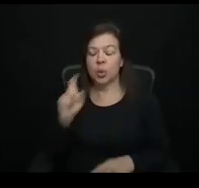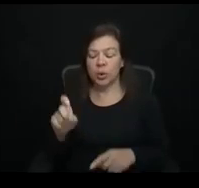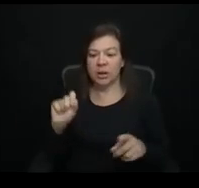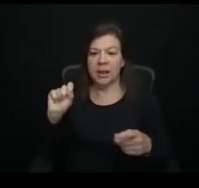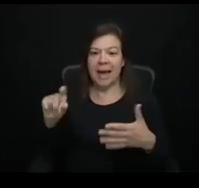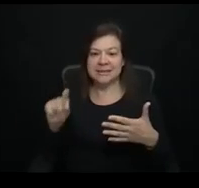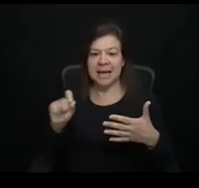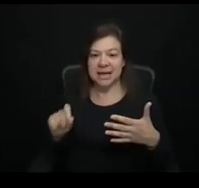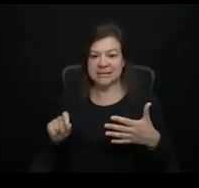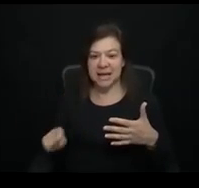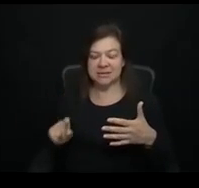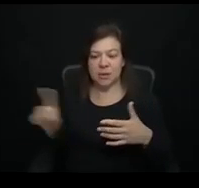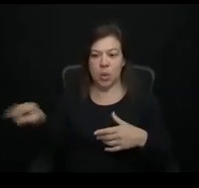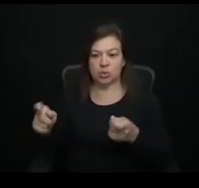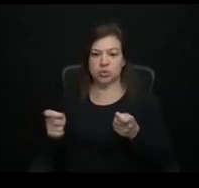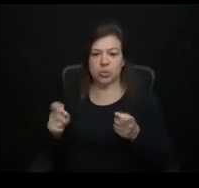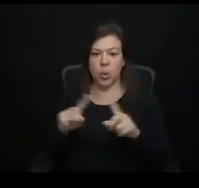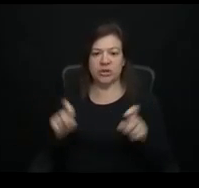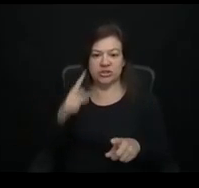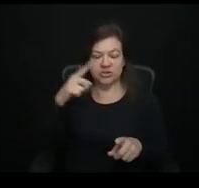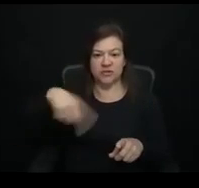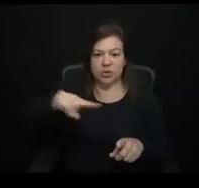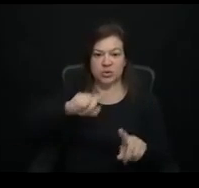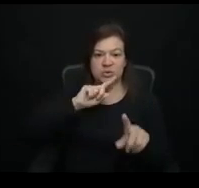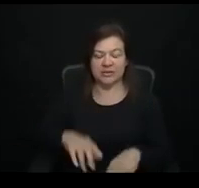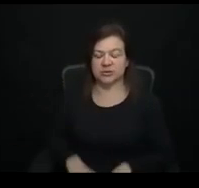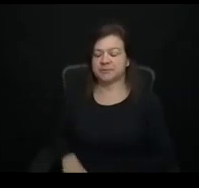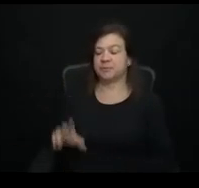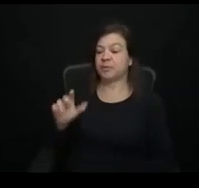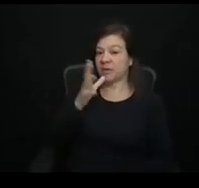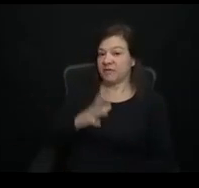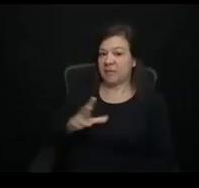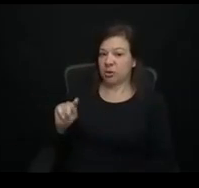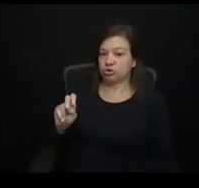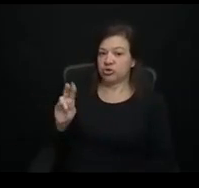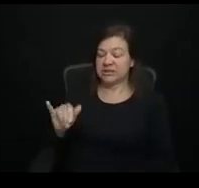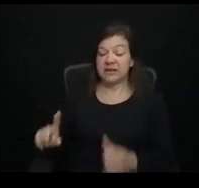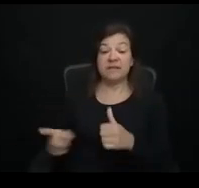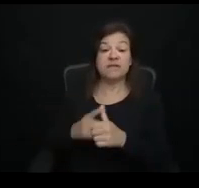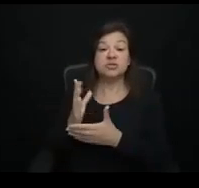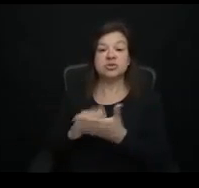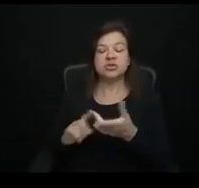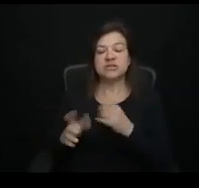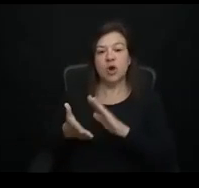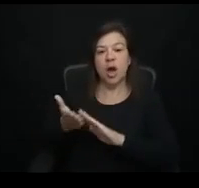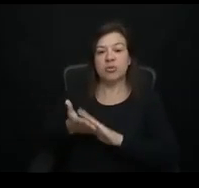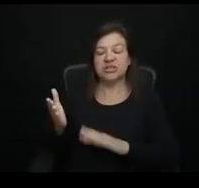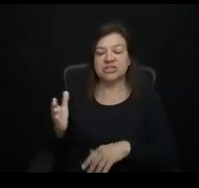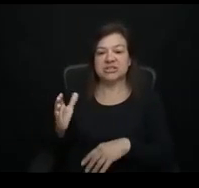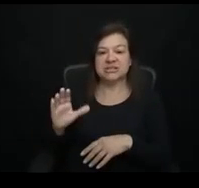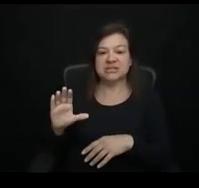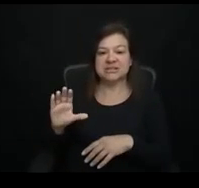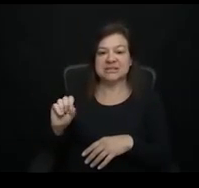can. Tracy? So the first couple questions are for Operations Section Chief Jeff Serber.